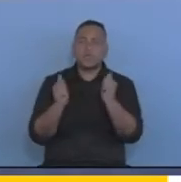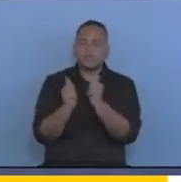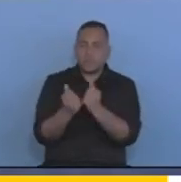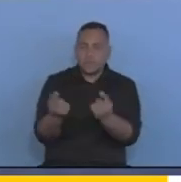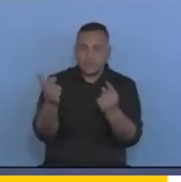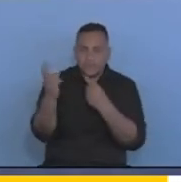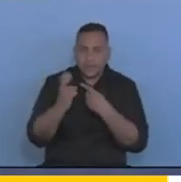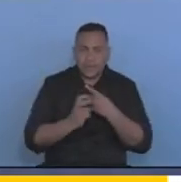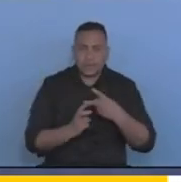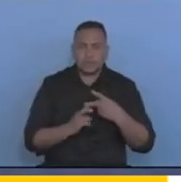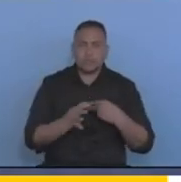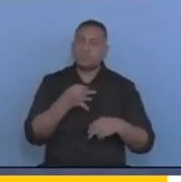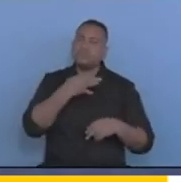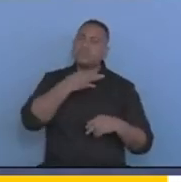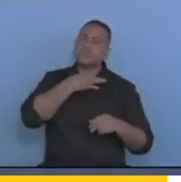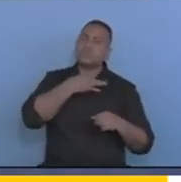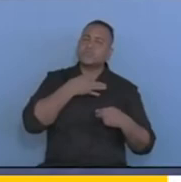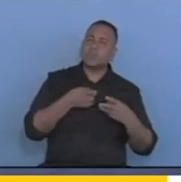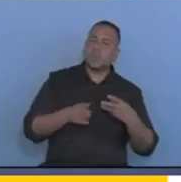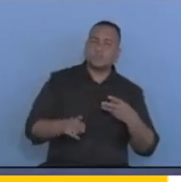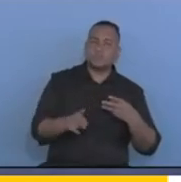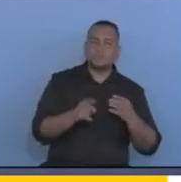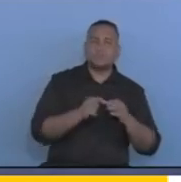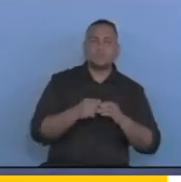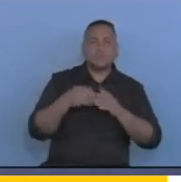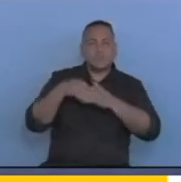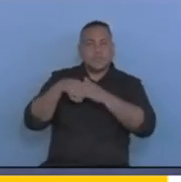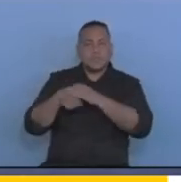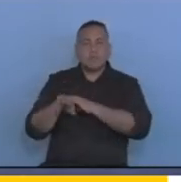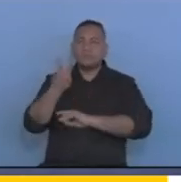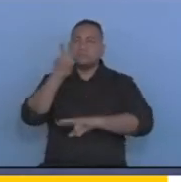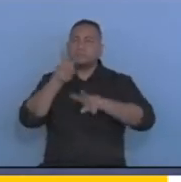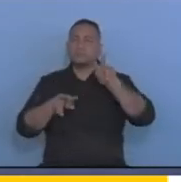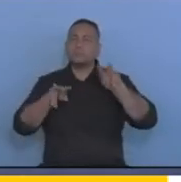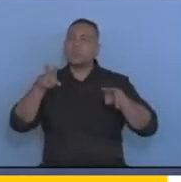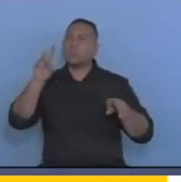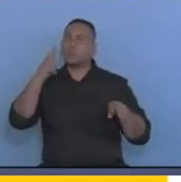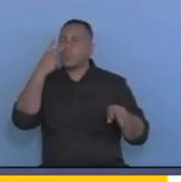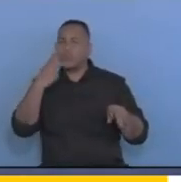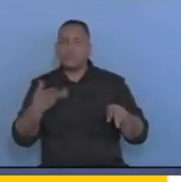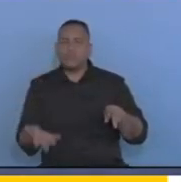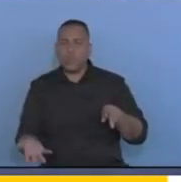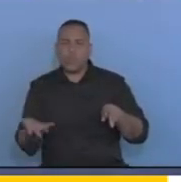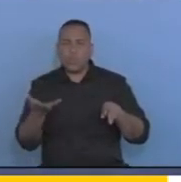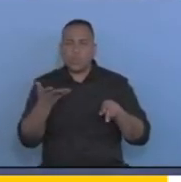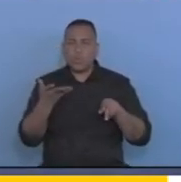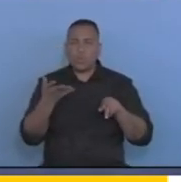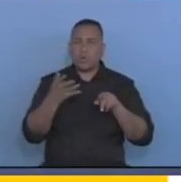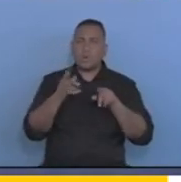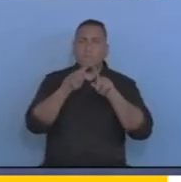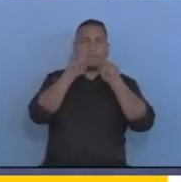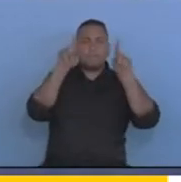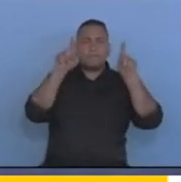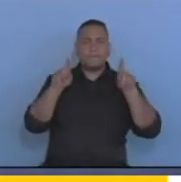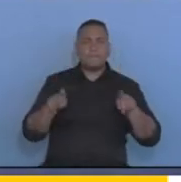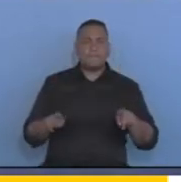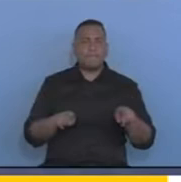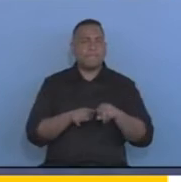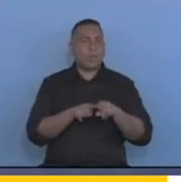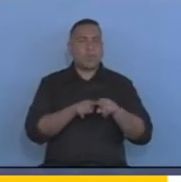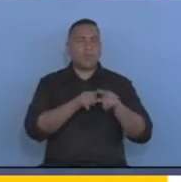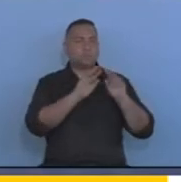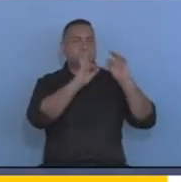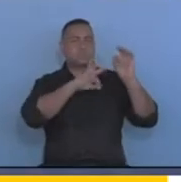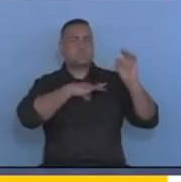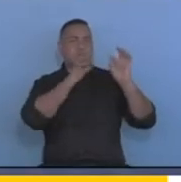factors, what to look out for as well, and designing their own circuits. As on the background, as you can